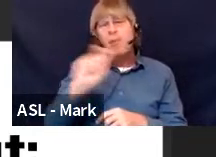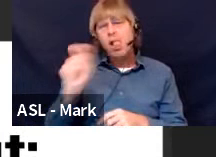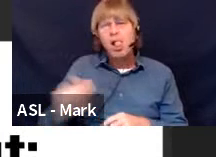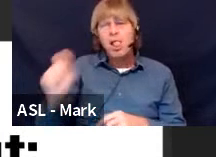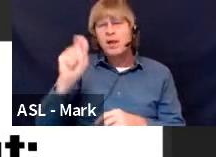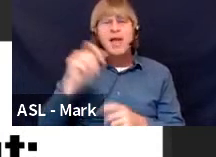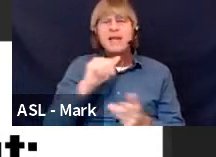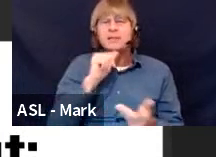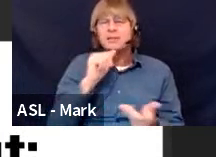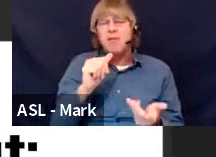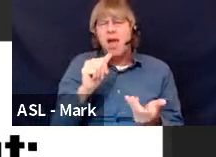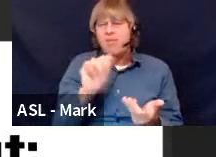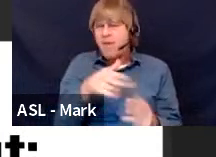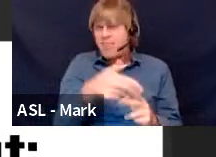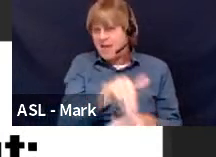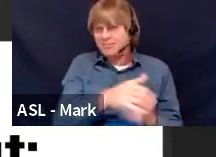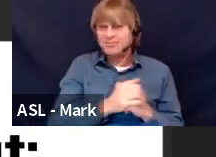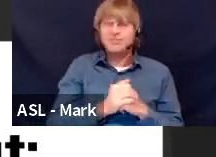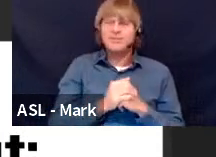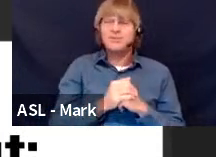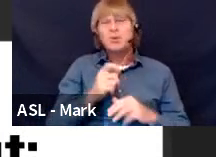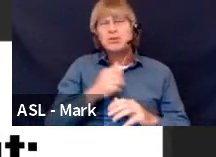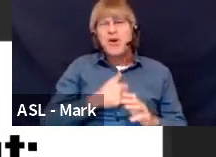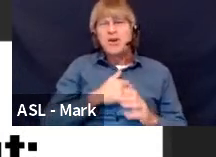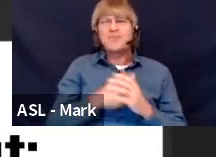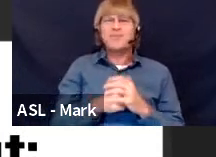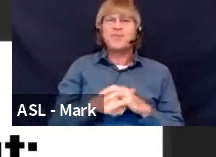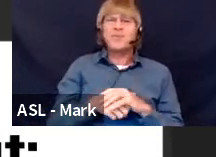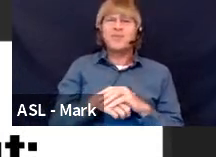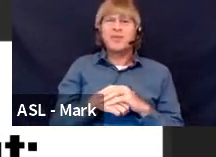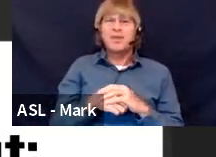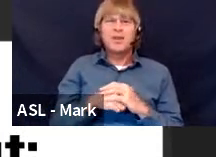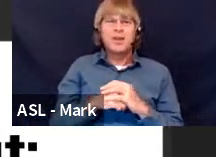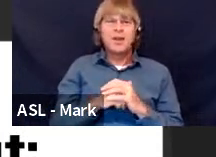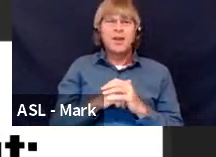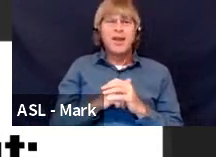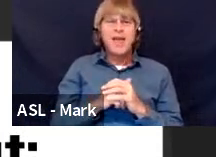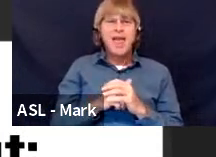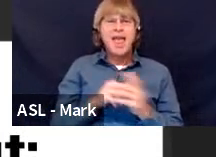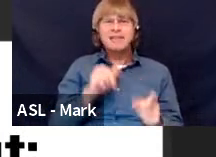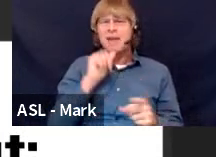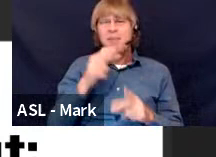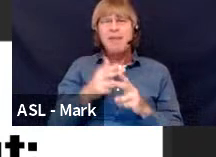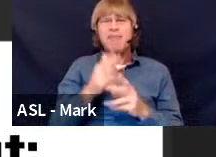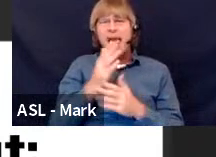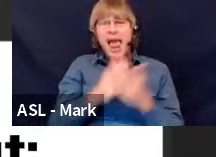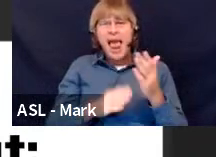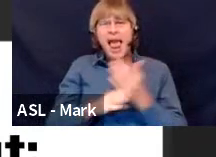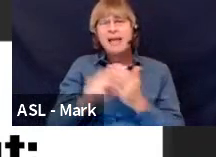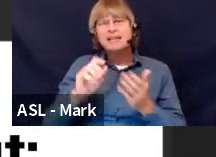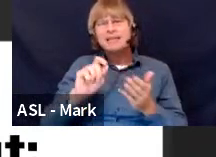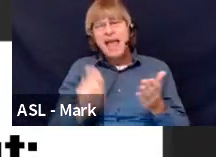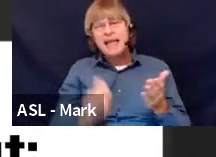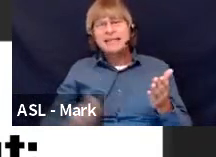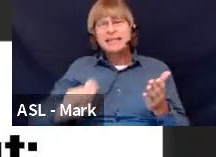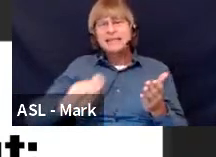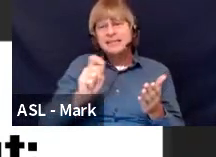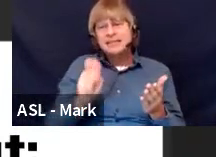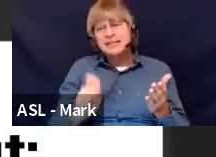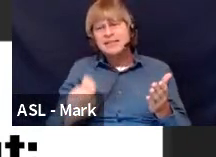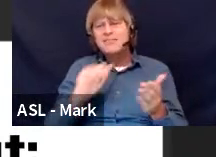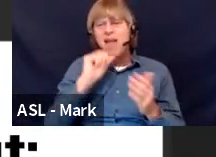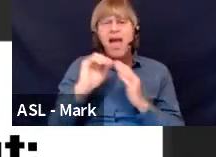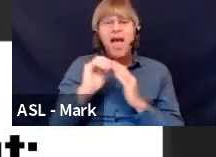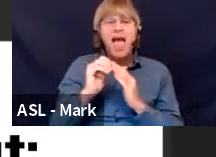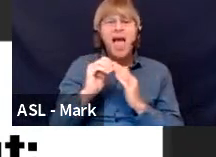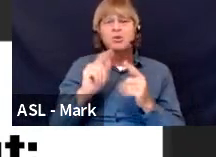isn't about that either, so sorry. It's not about hand techniques. This isn't about how